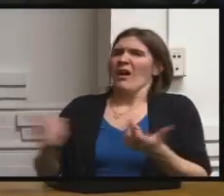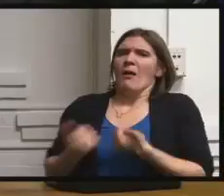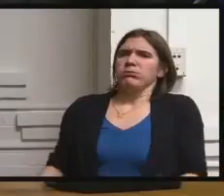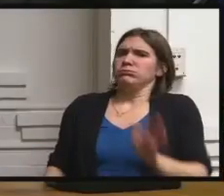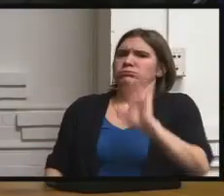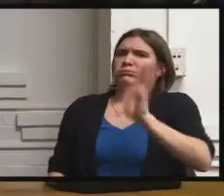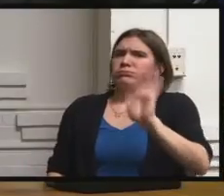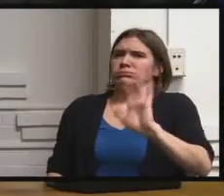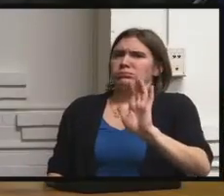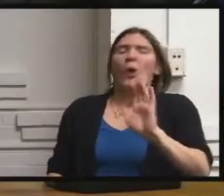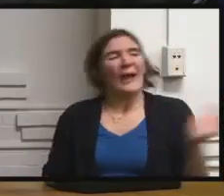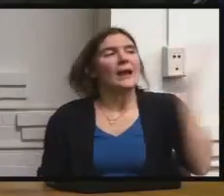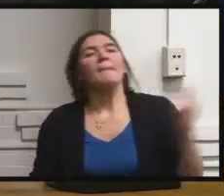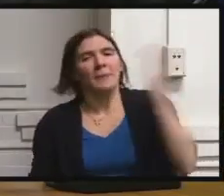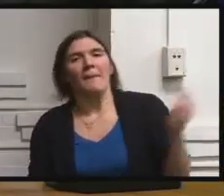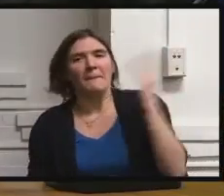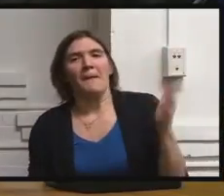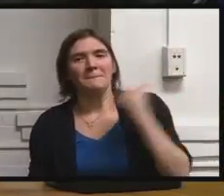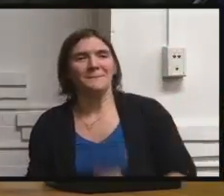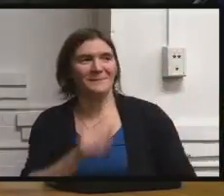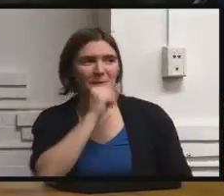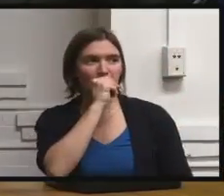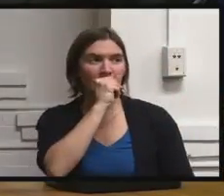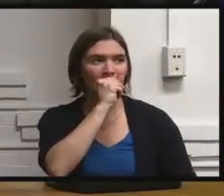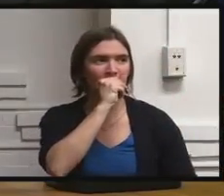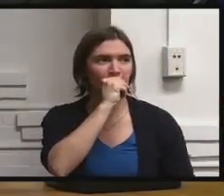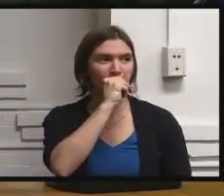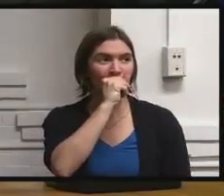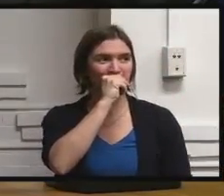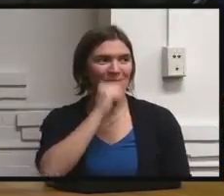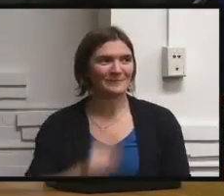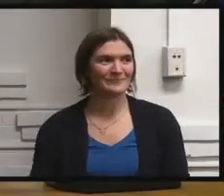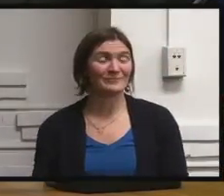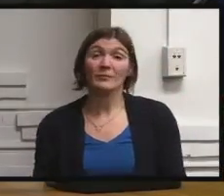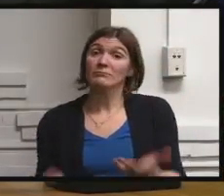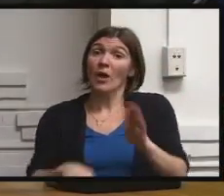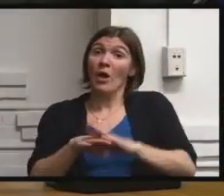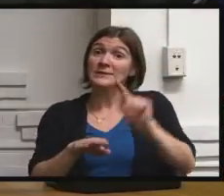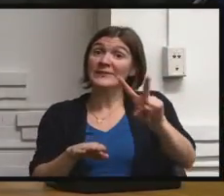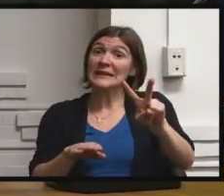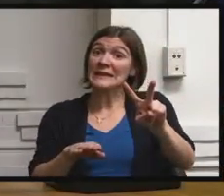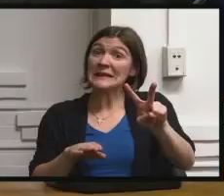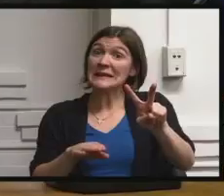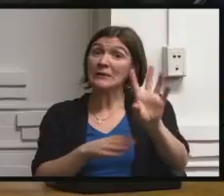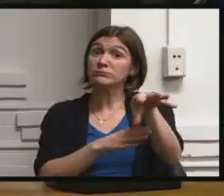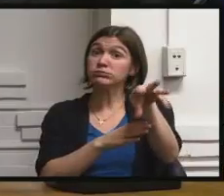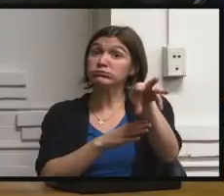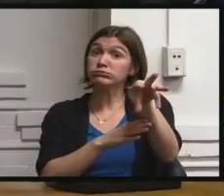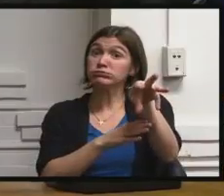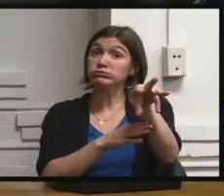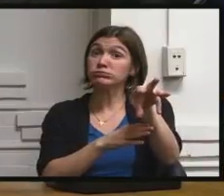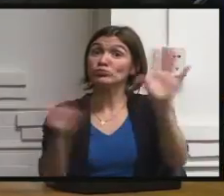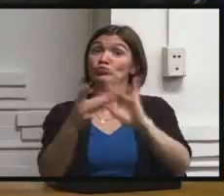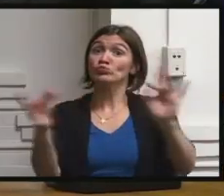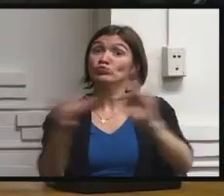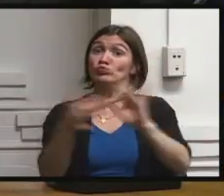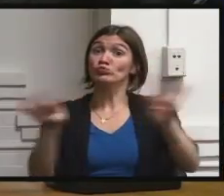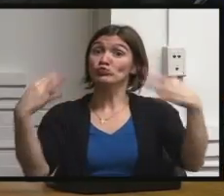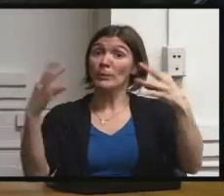Okay. Okay, I guess we do. We do, actually. Well, it's a chance to be on TV. There's a there's an audience of billions